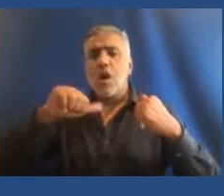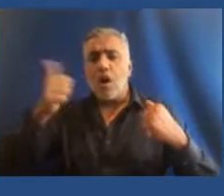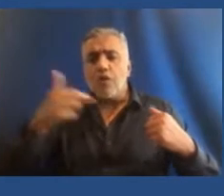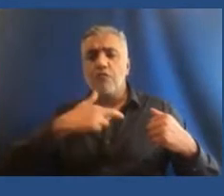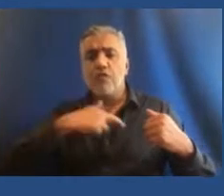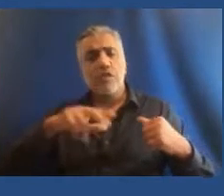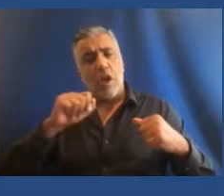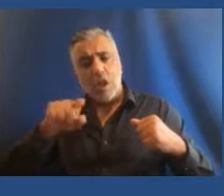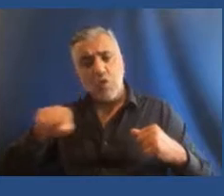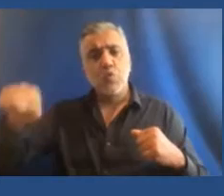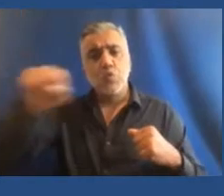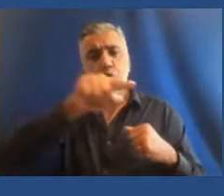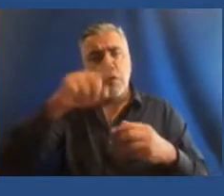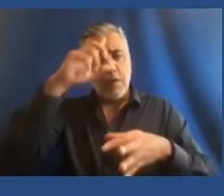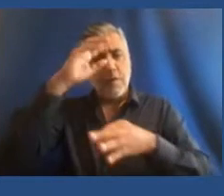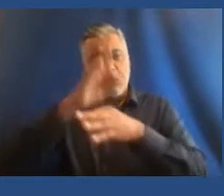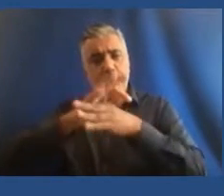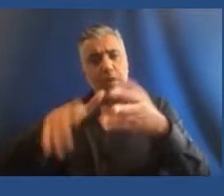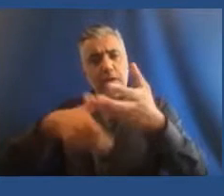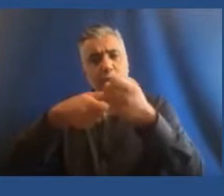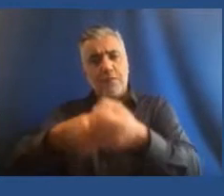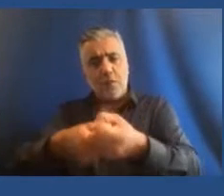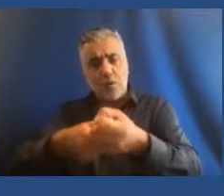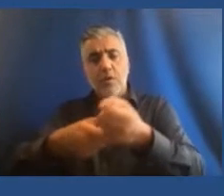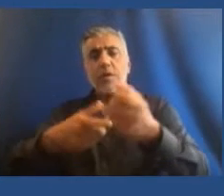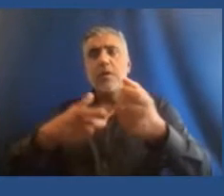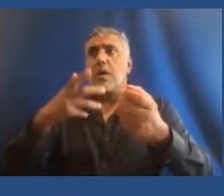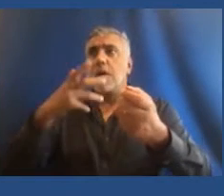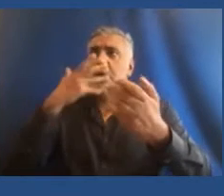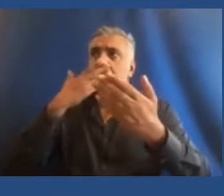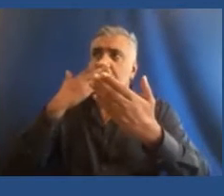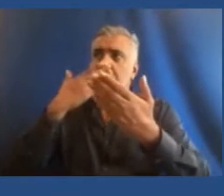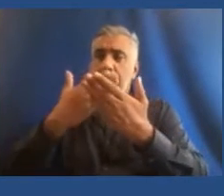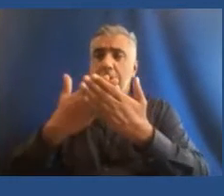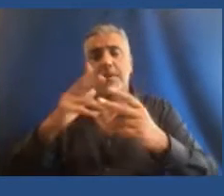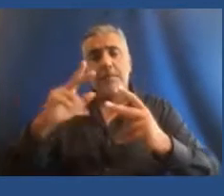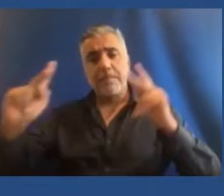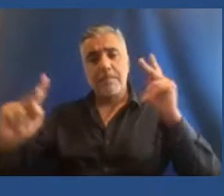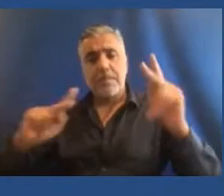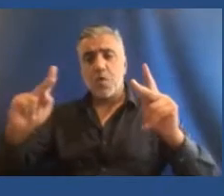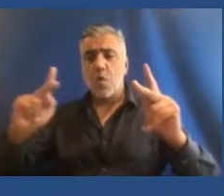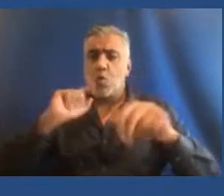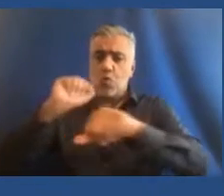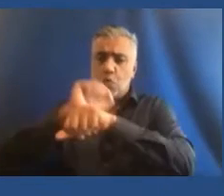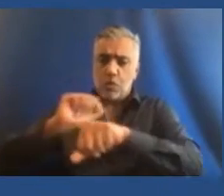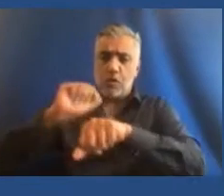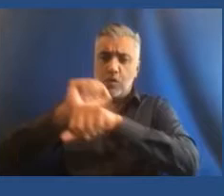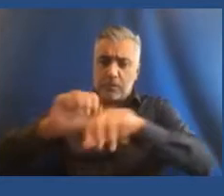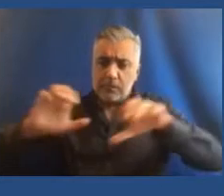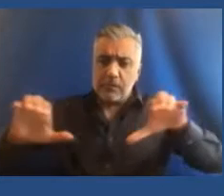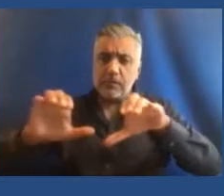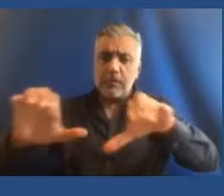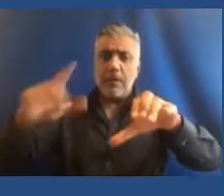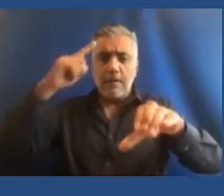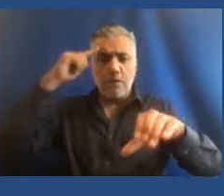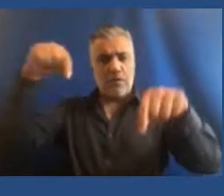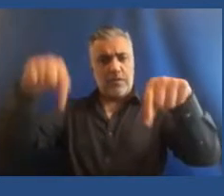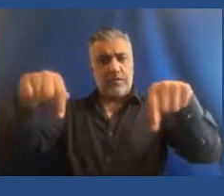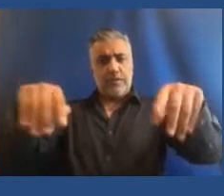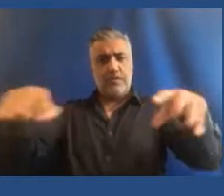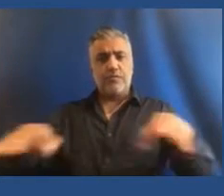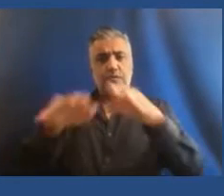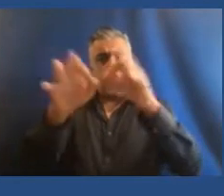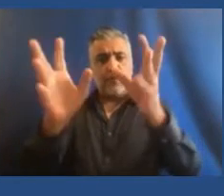In particolare ai miei amati fratelli vescovi. I thank in particular my beloved brother bishops, the priests, the men and women